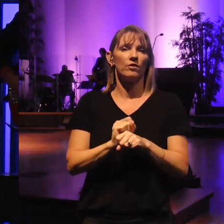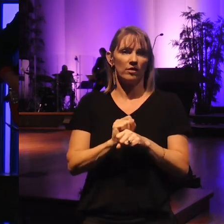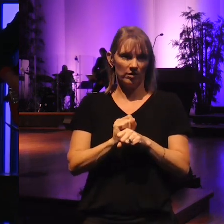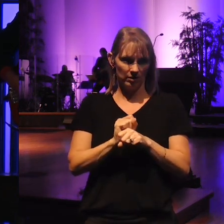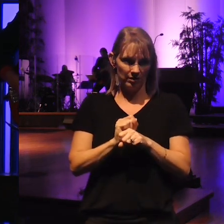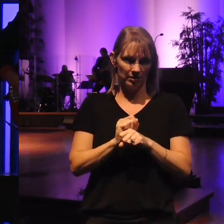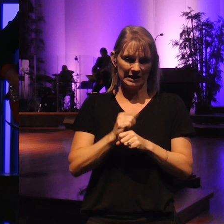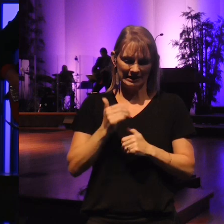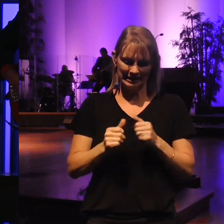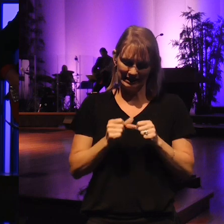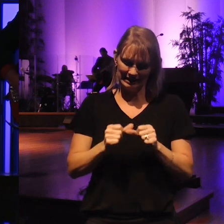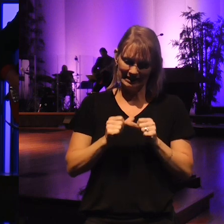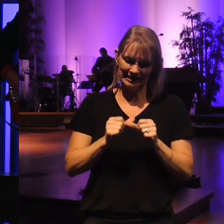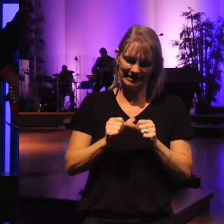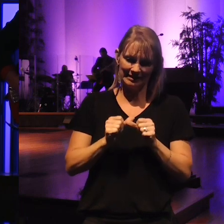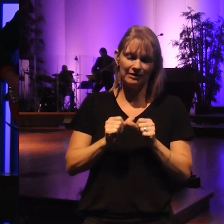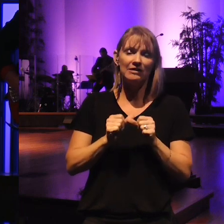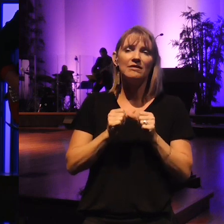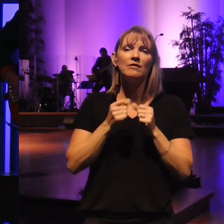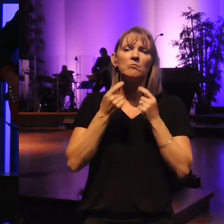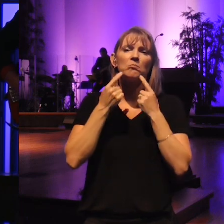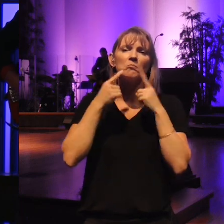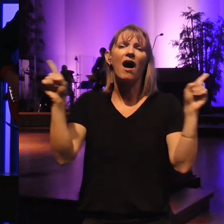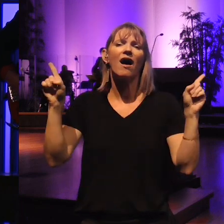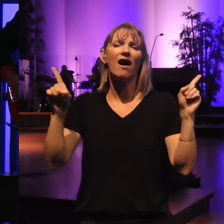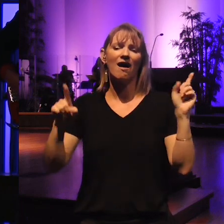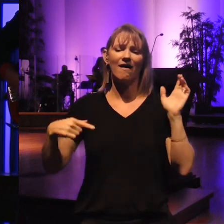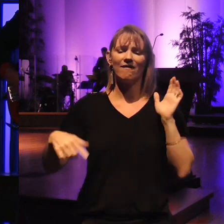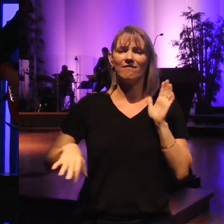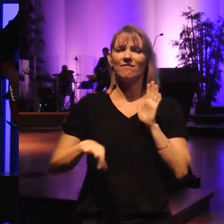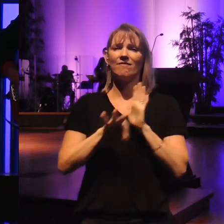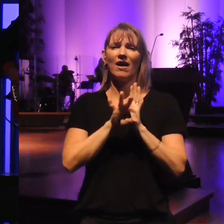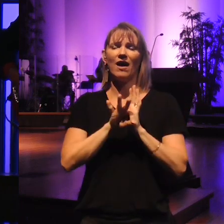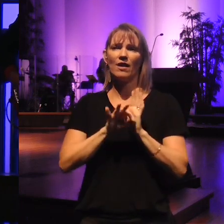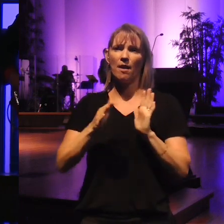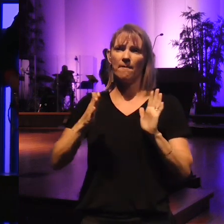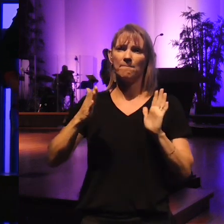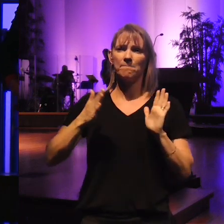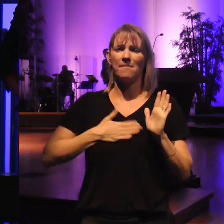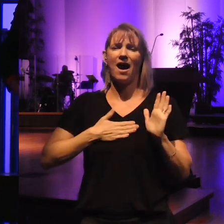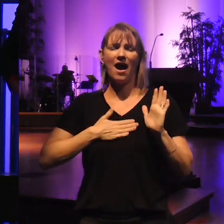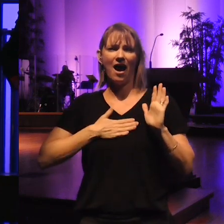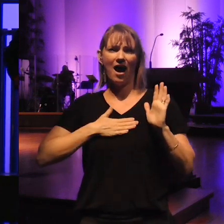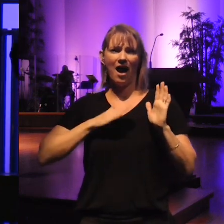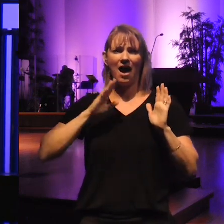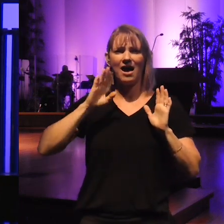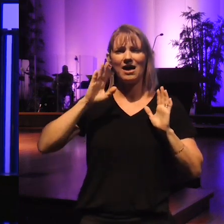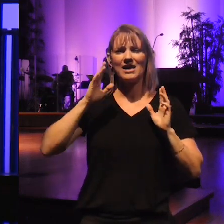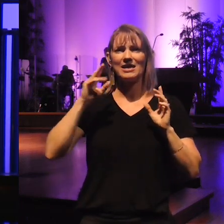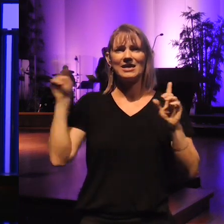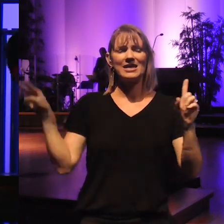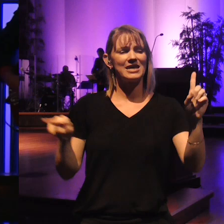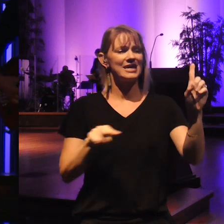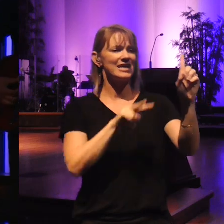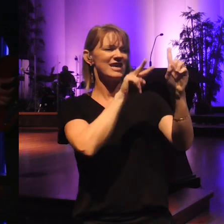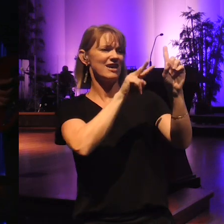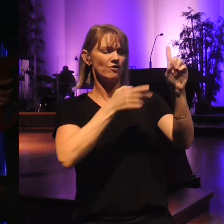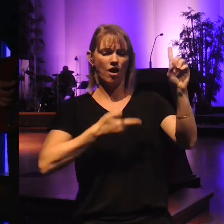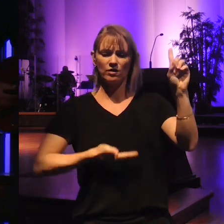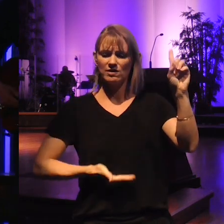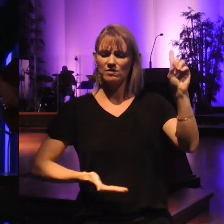till I find my hero's welcome right where